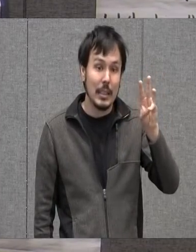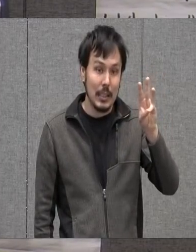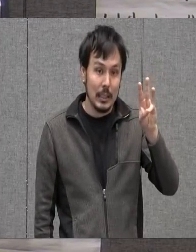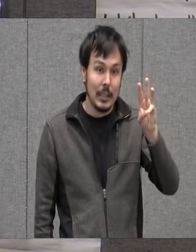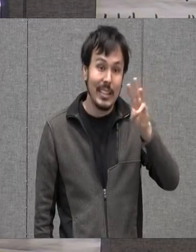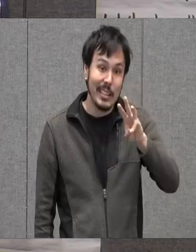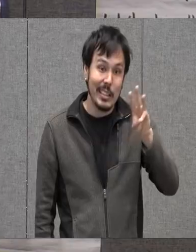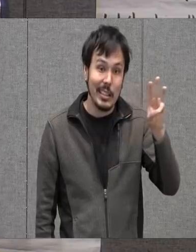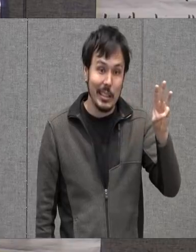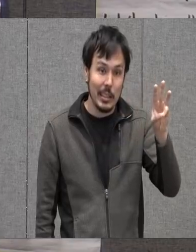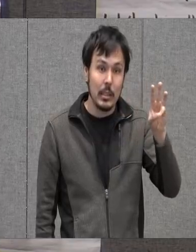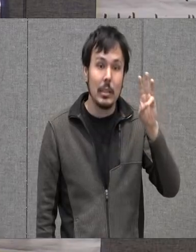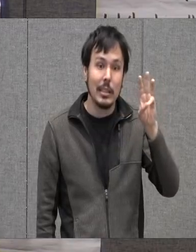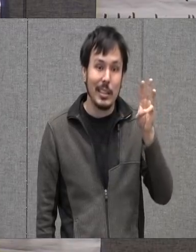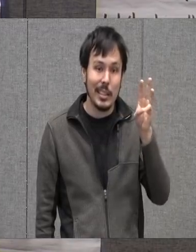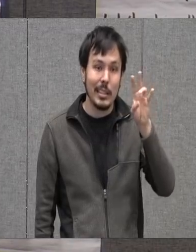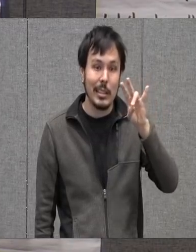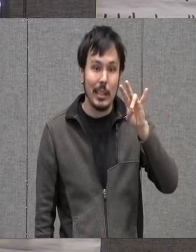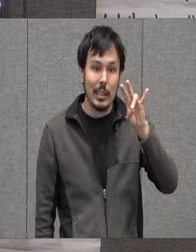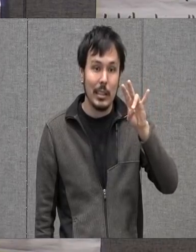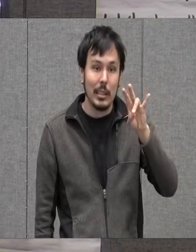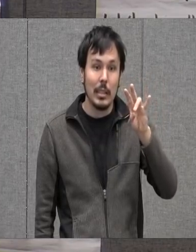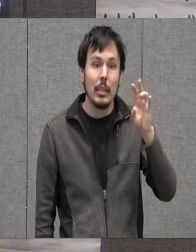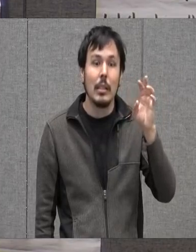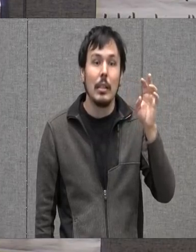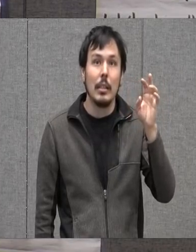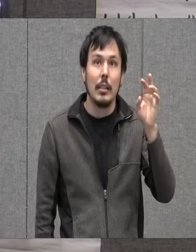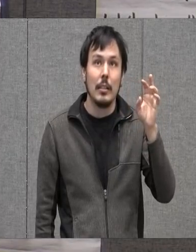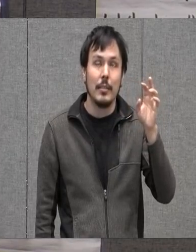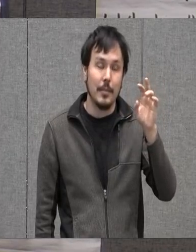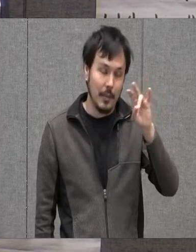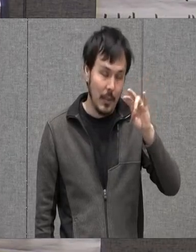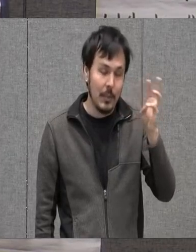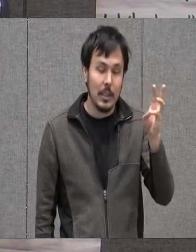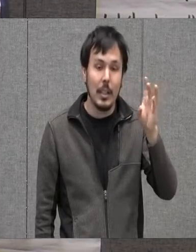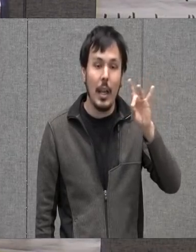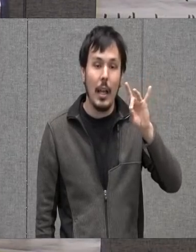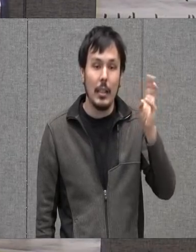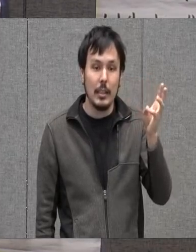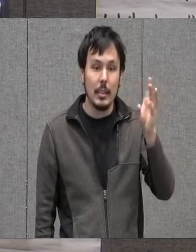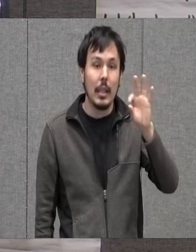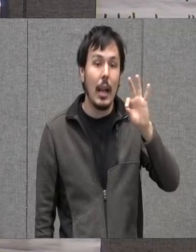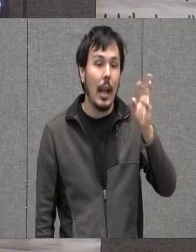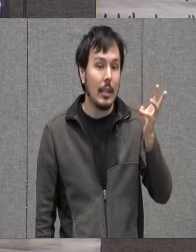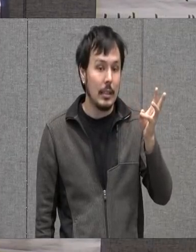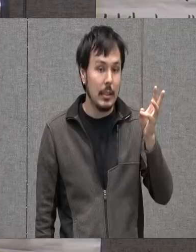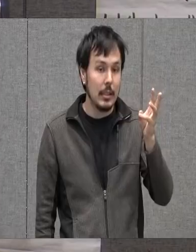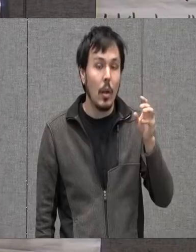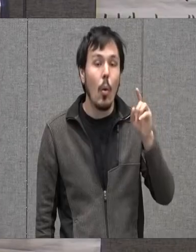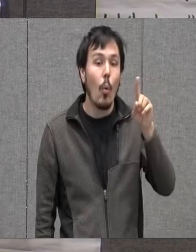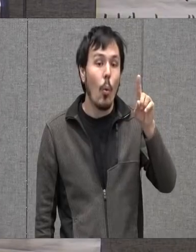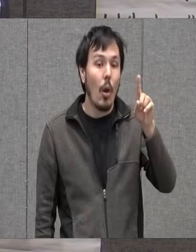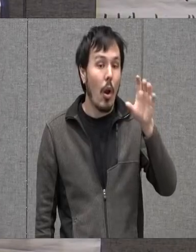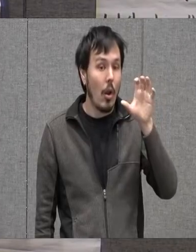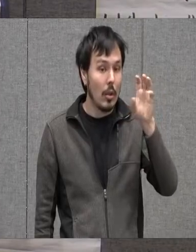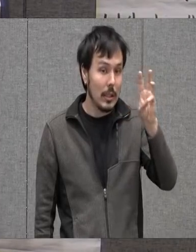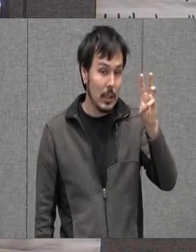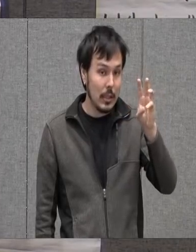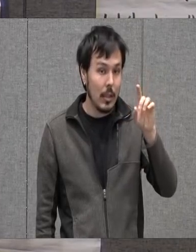56, 66, 76, 86, 96,